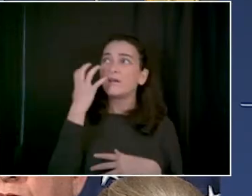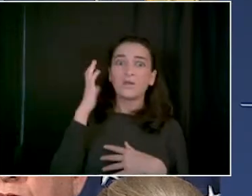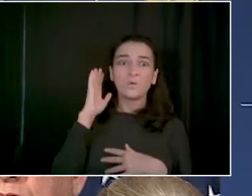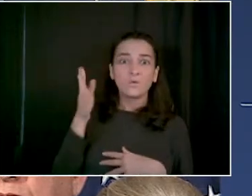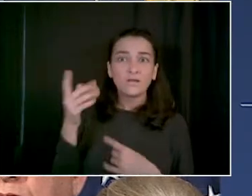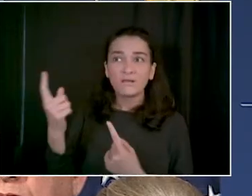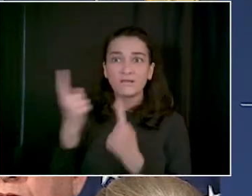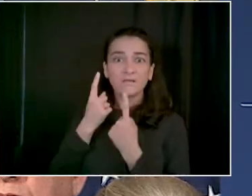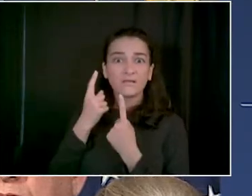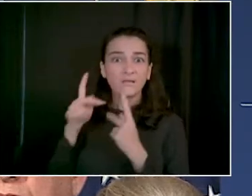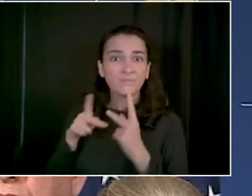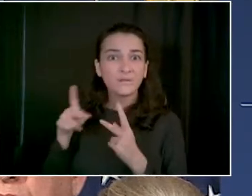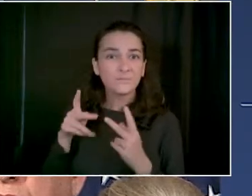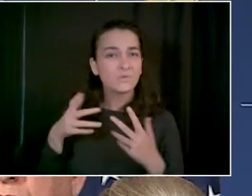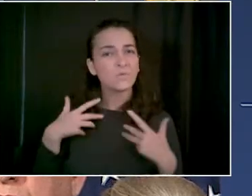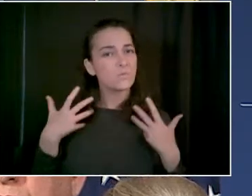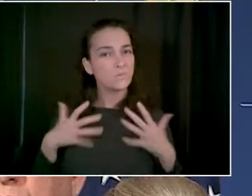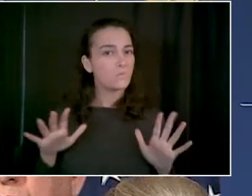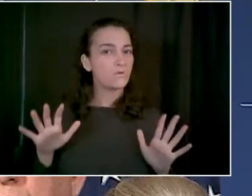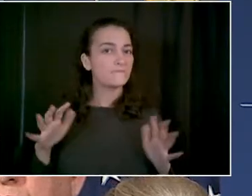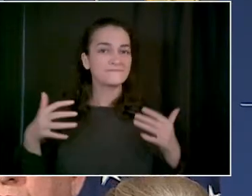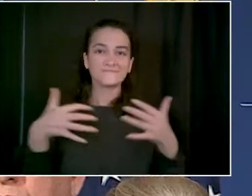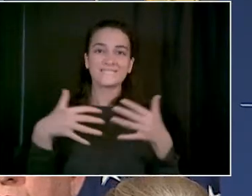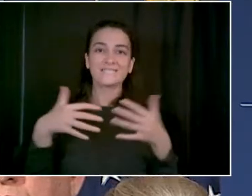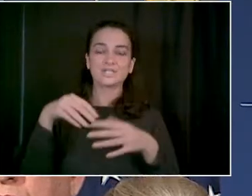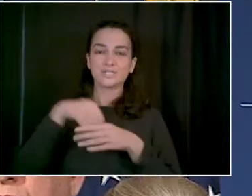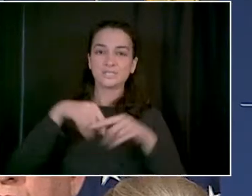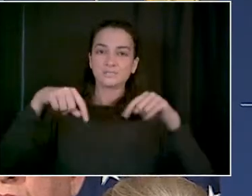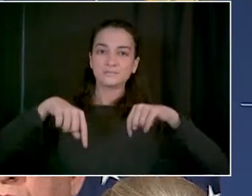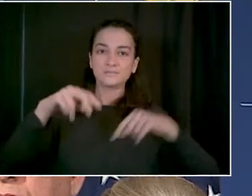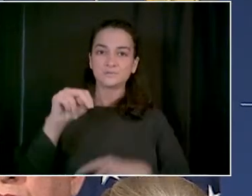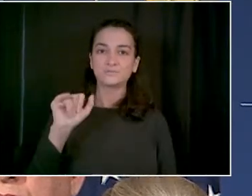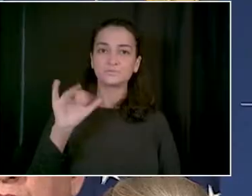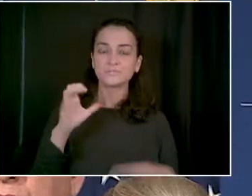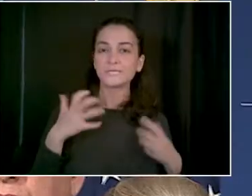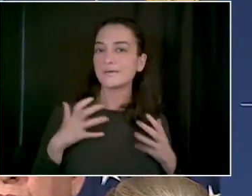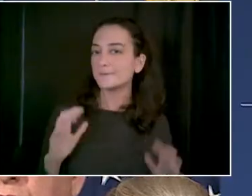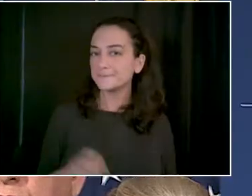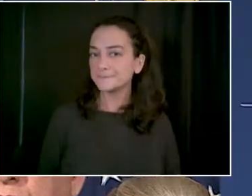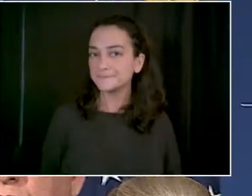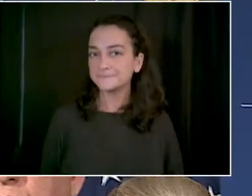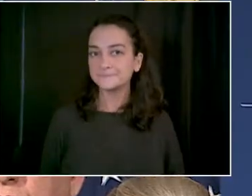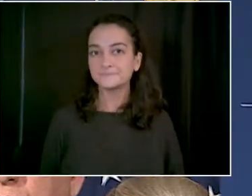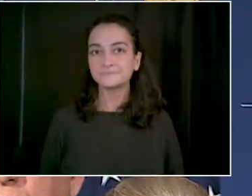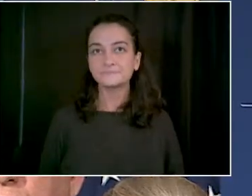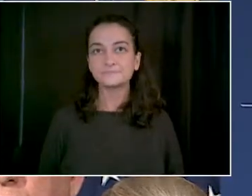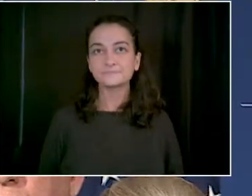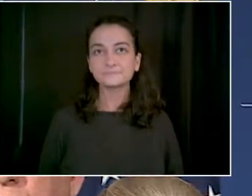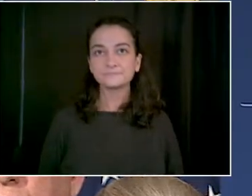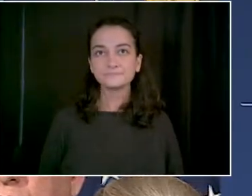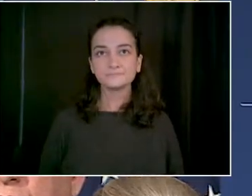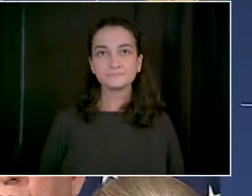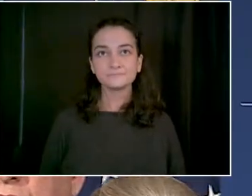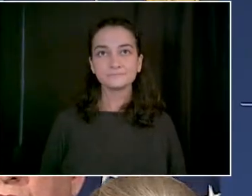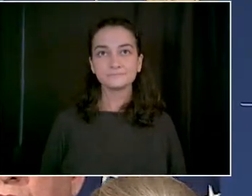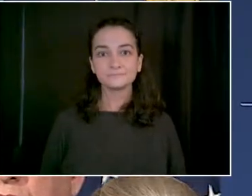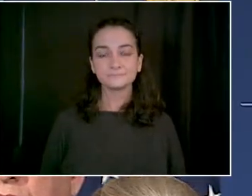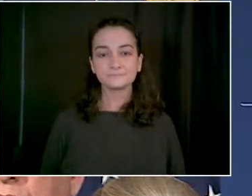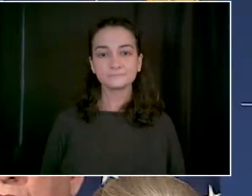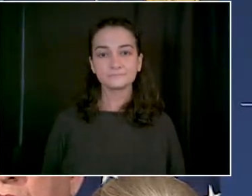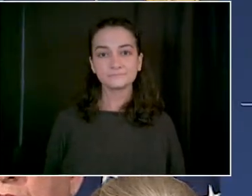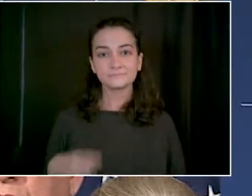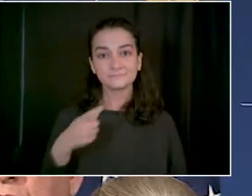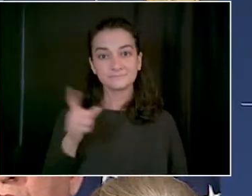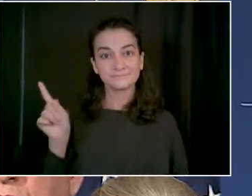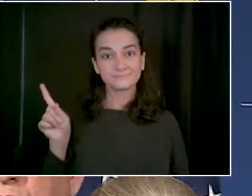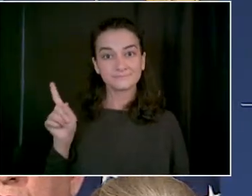total disregard for law enforcement. That's why they attacked our cops on Times Square. It's not going to happen in the city, folks.